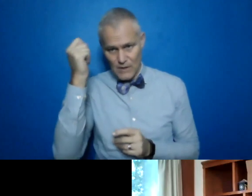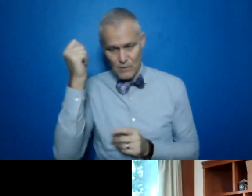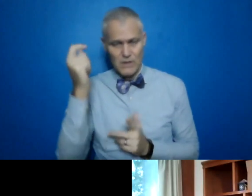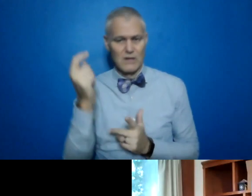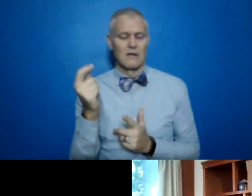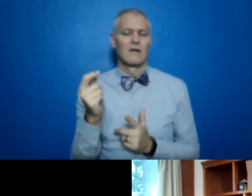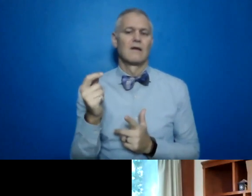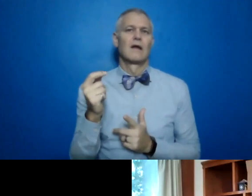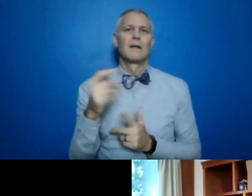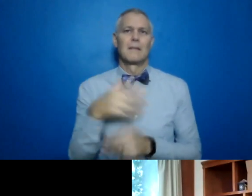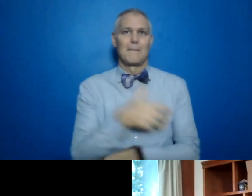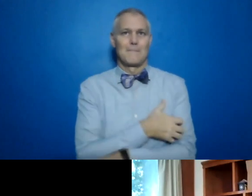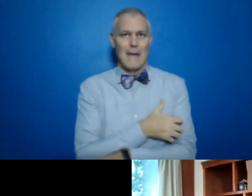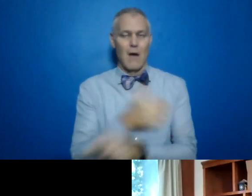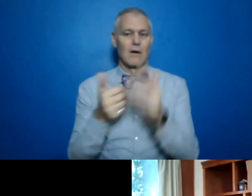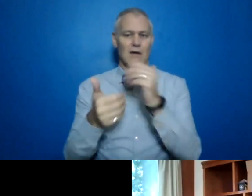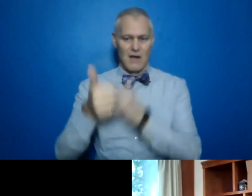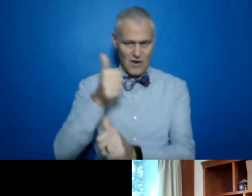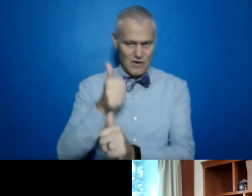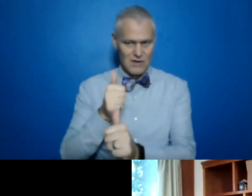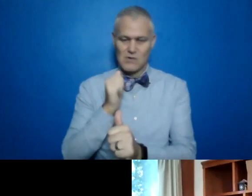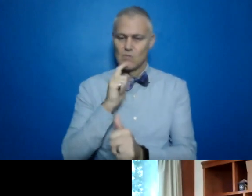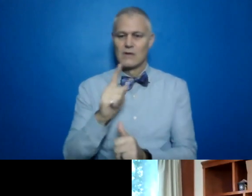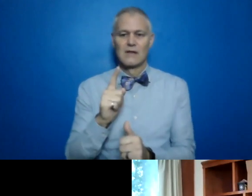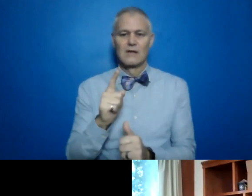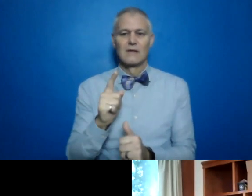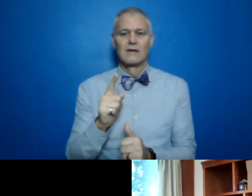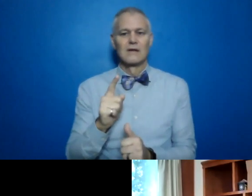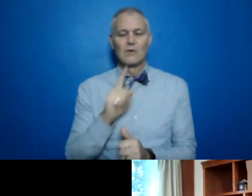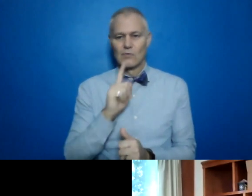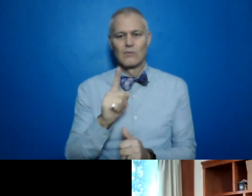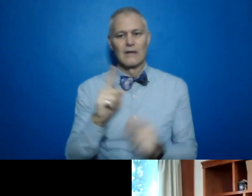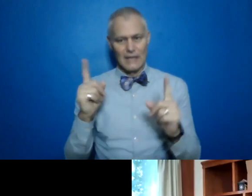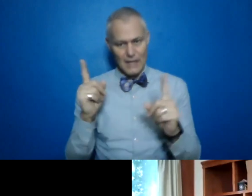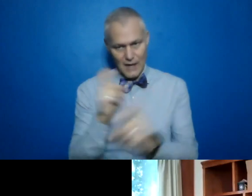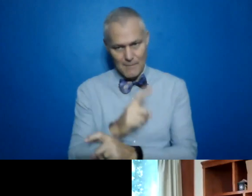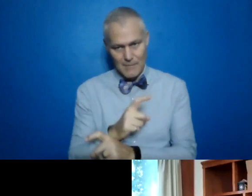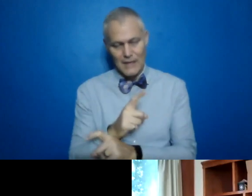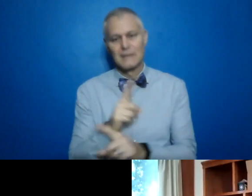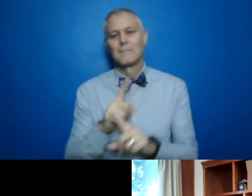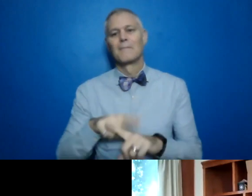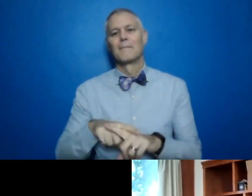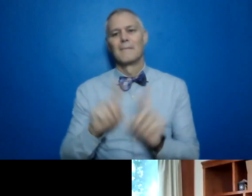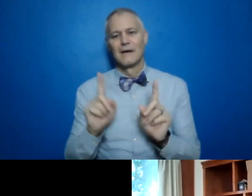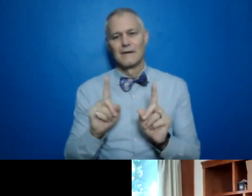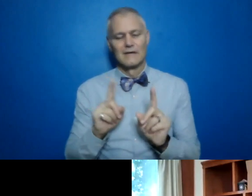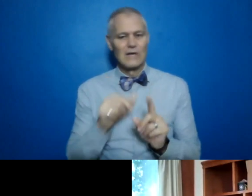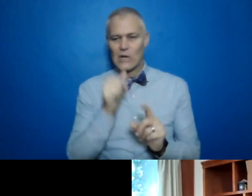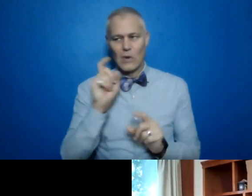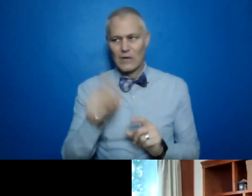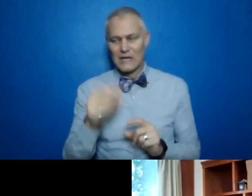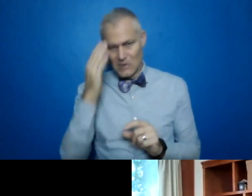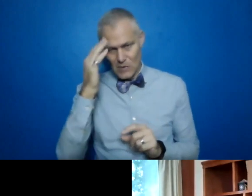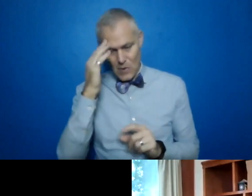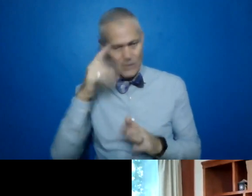and the power underneath it is actually really complex, but you don't need to know the